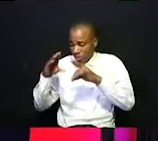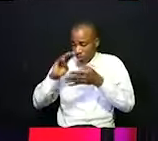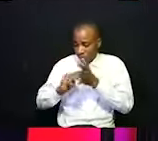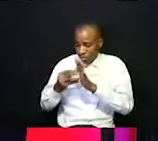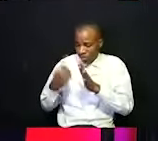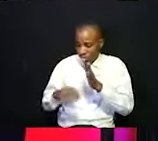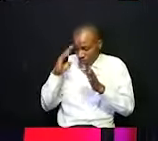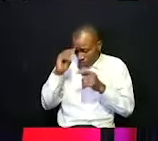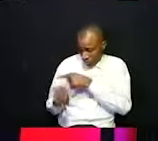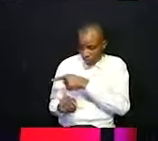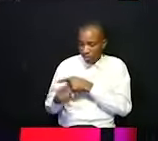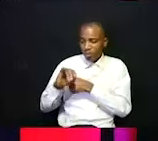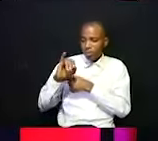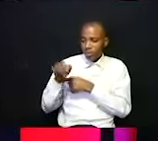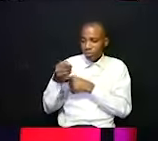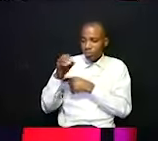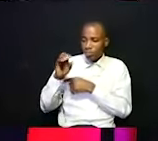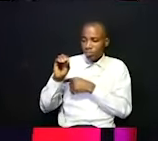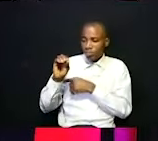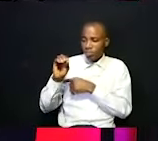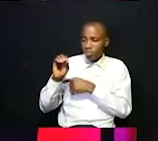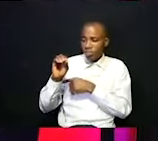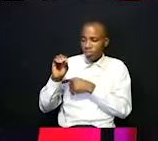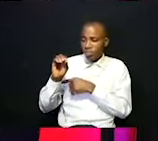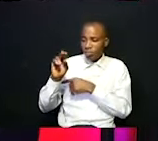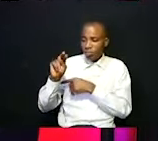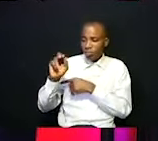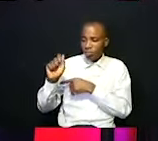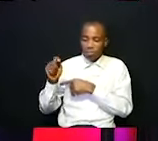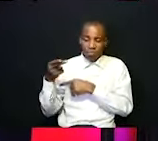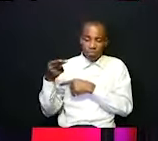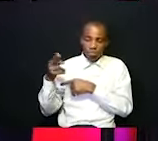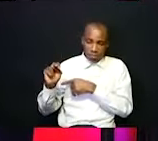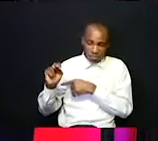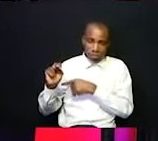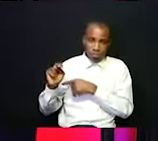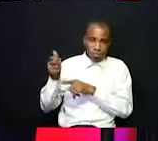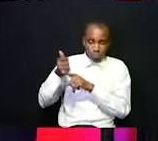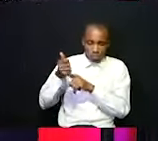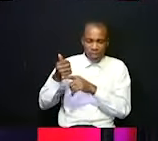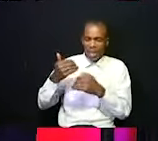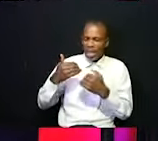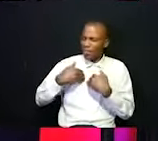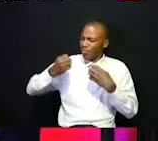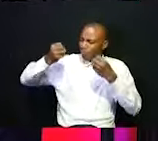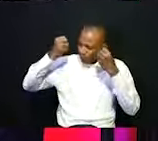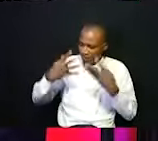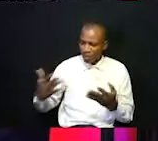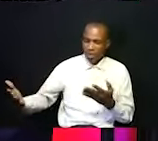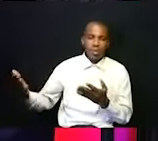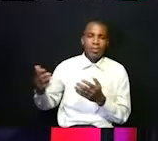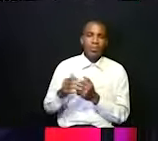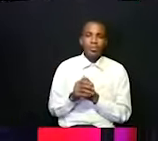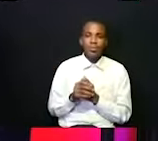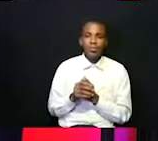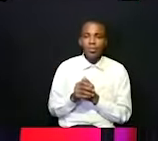Edwards' legacy includes, I want to list some of them. Oh, no, sir, papa, a normal oja nechino na enwanwa